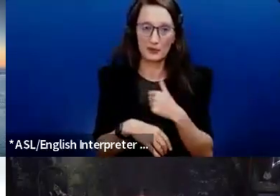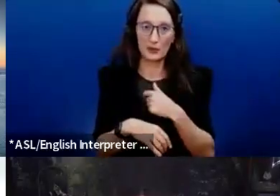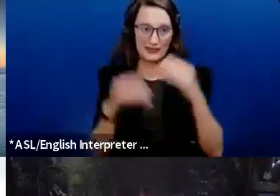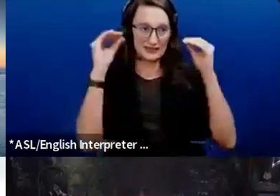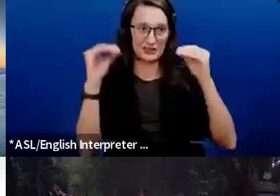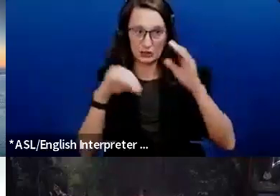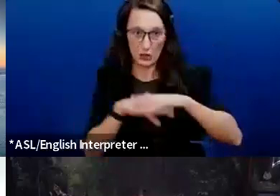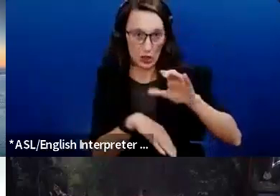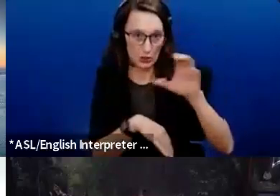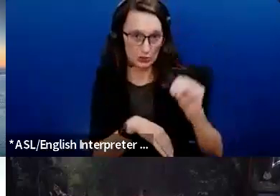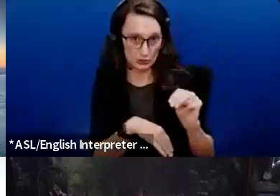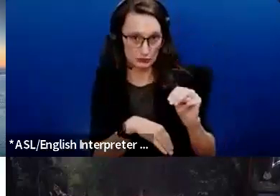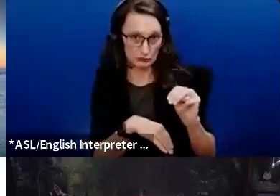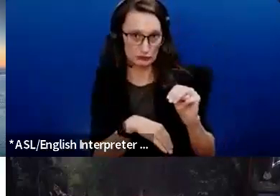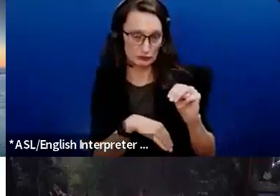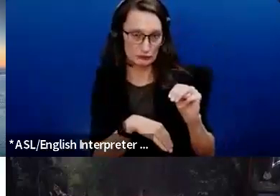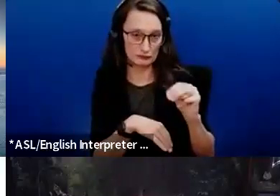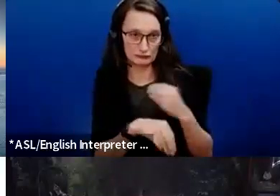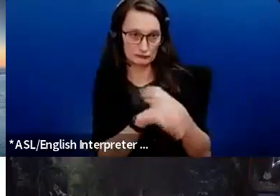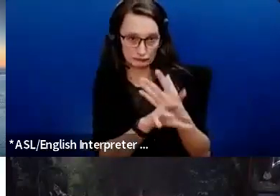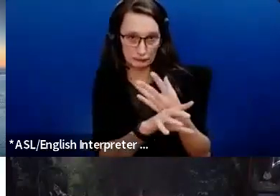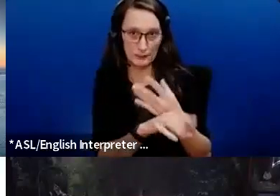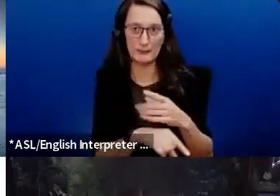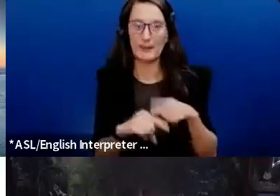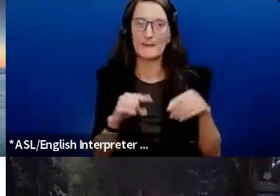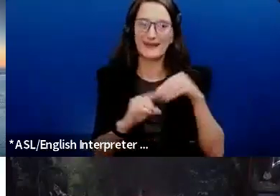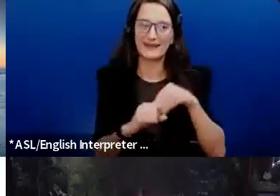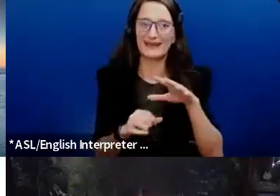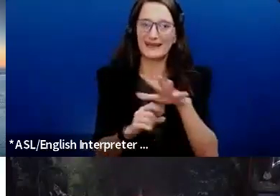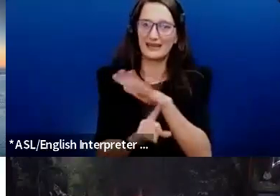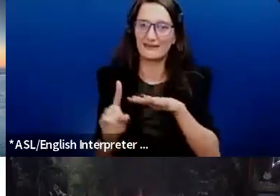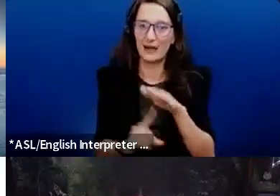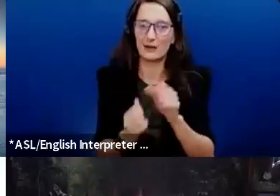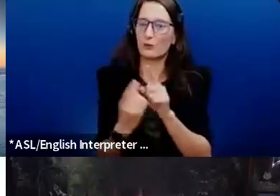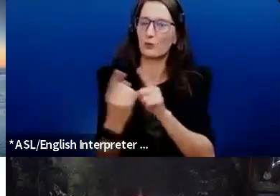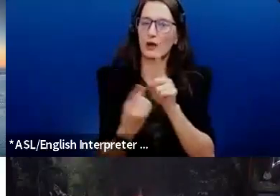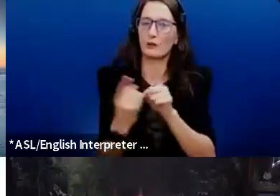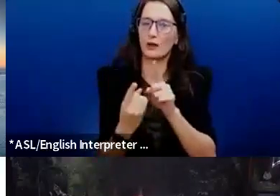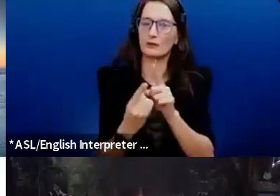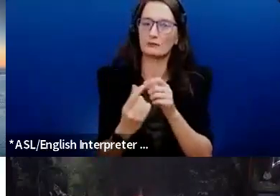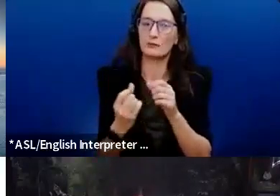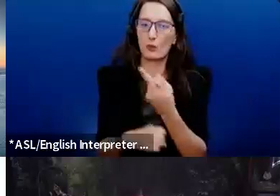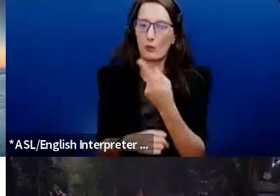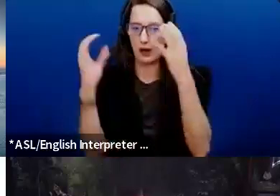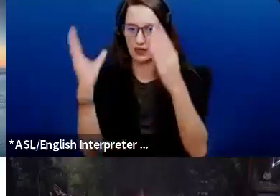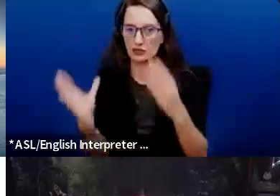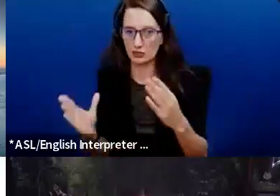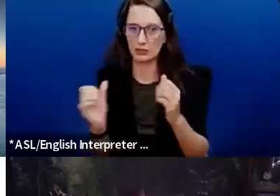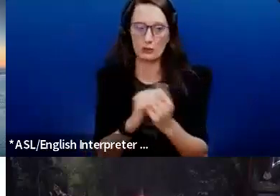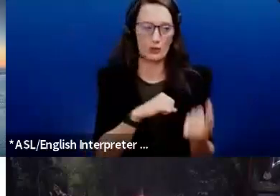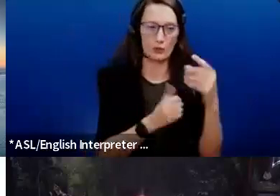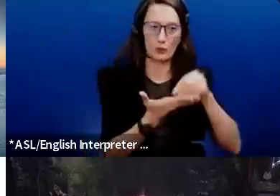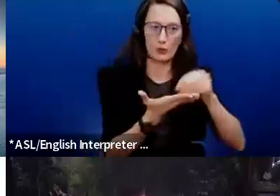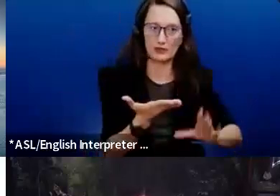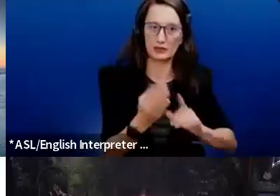Zoom, but it's taught in an environment that is one instructor to one student. Okay, I understand.